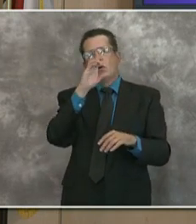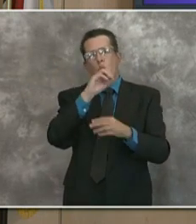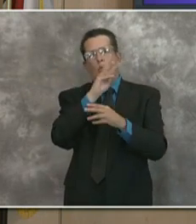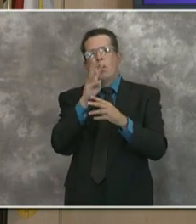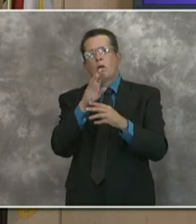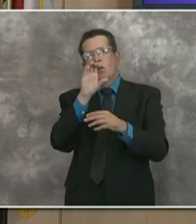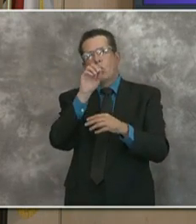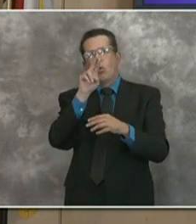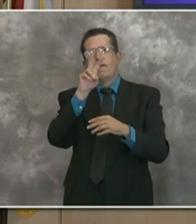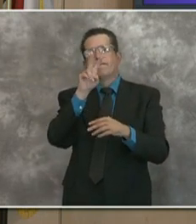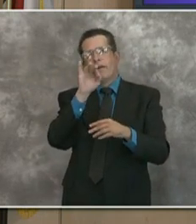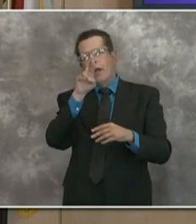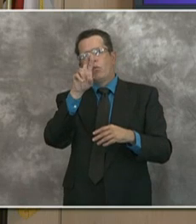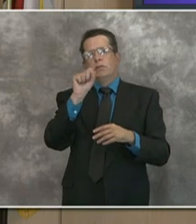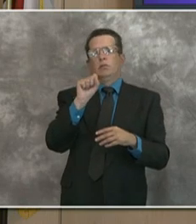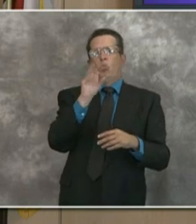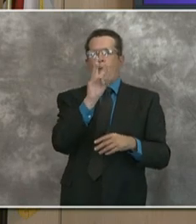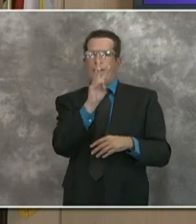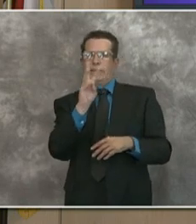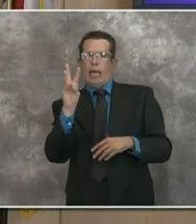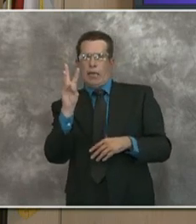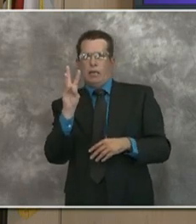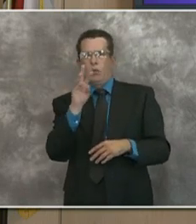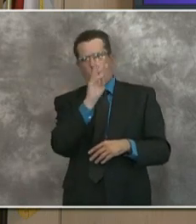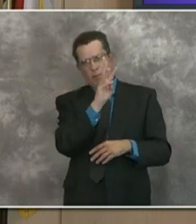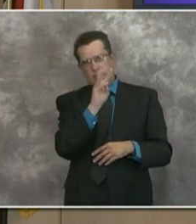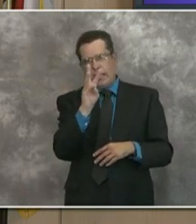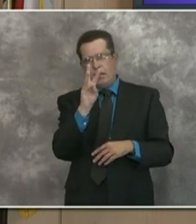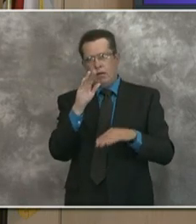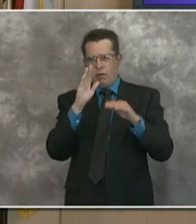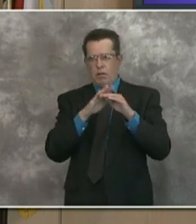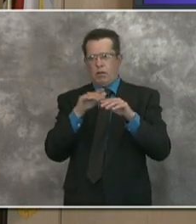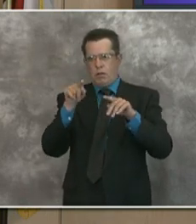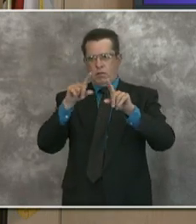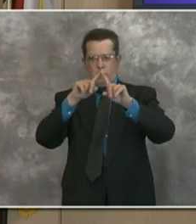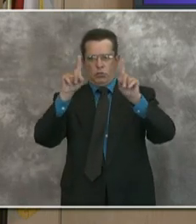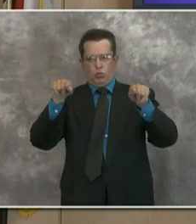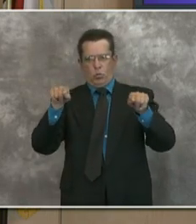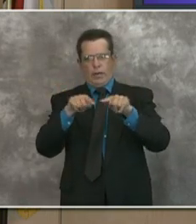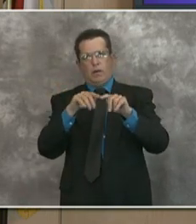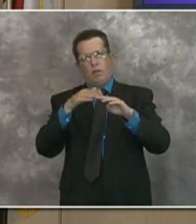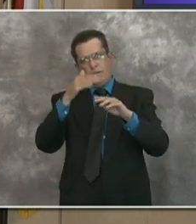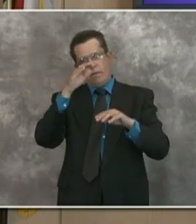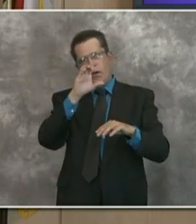coronavirus website. That website is on the placard right here in front of me,